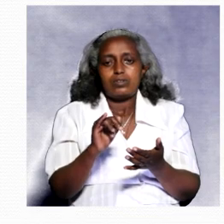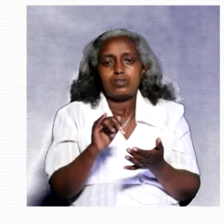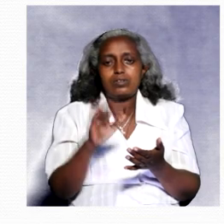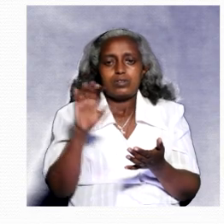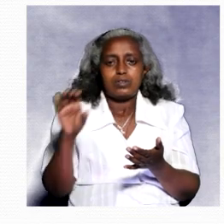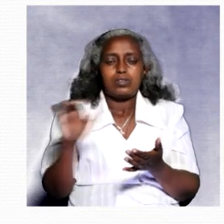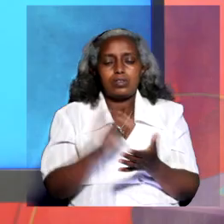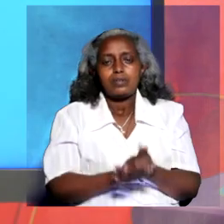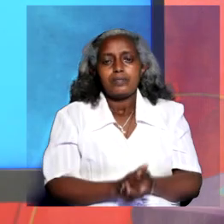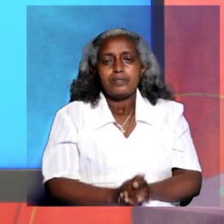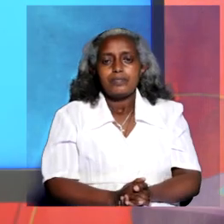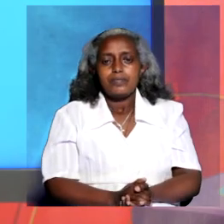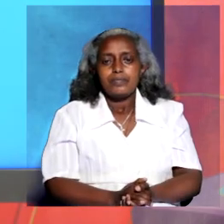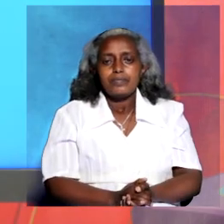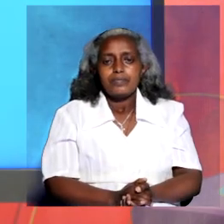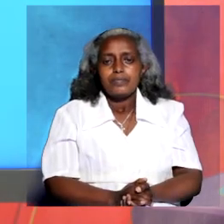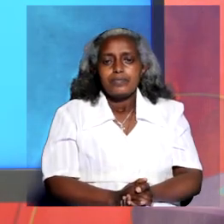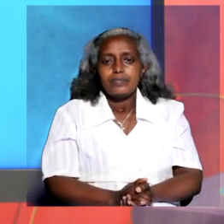C.